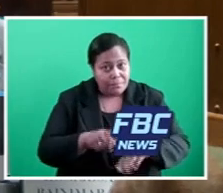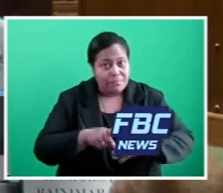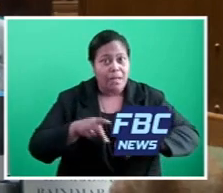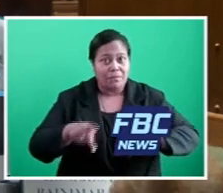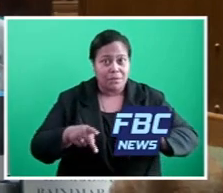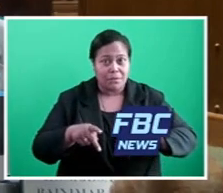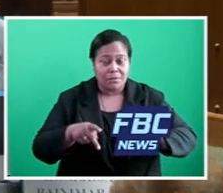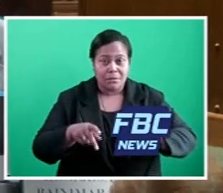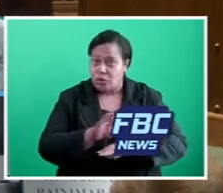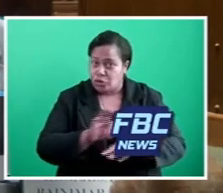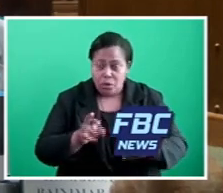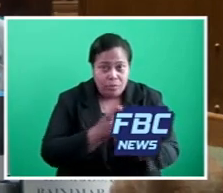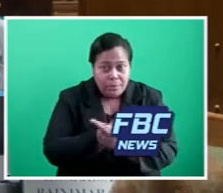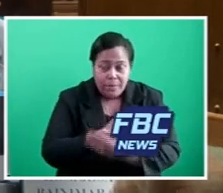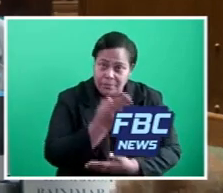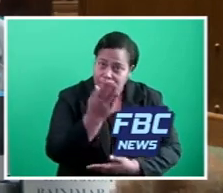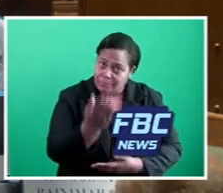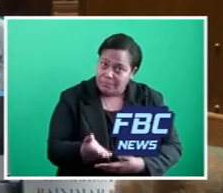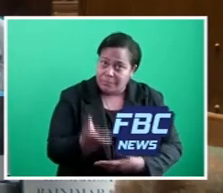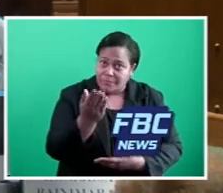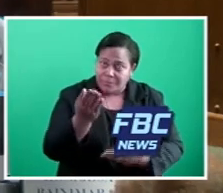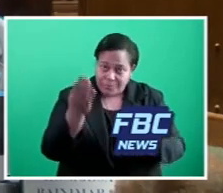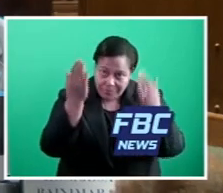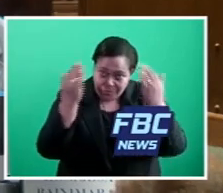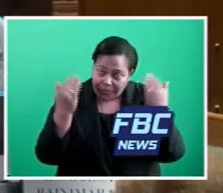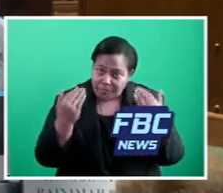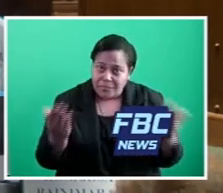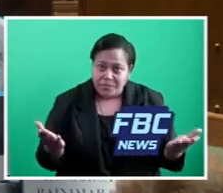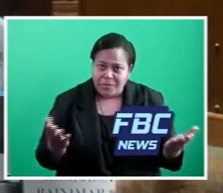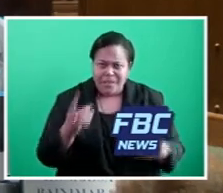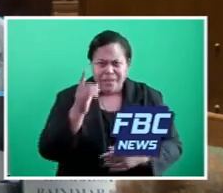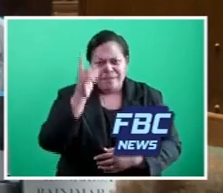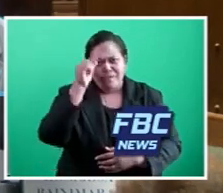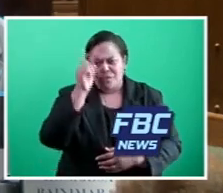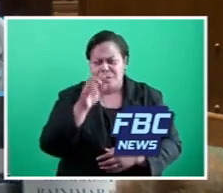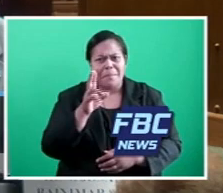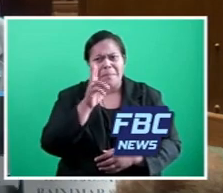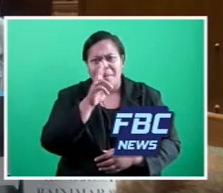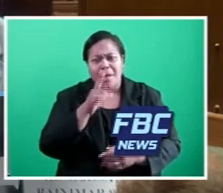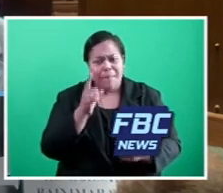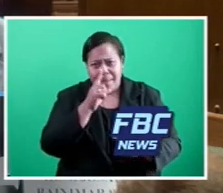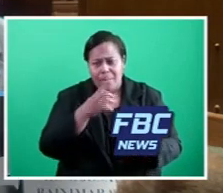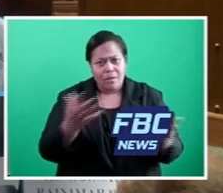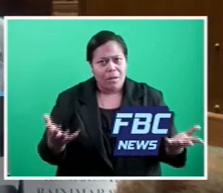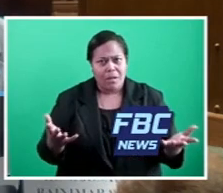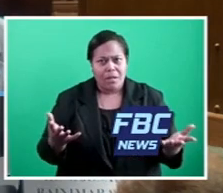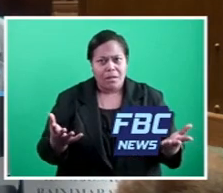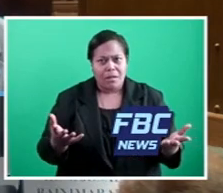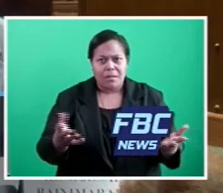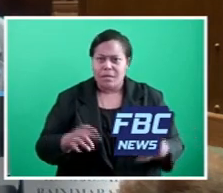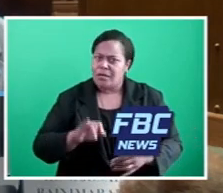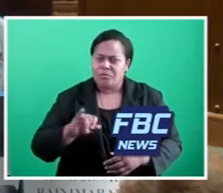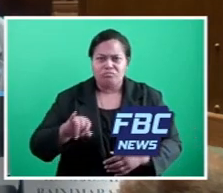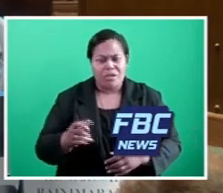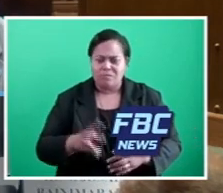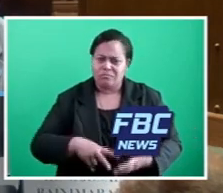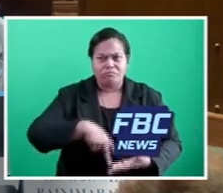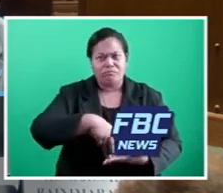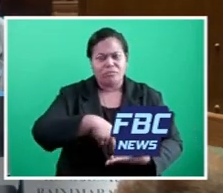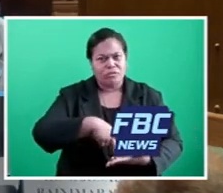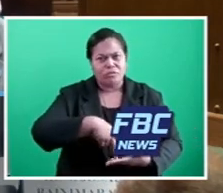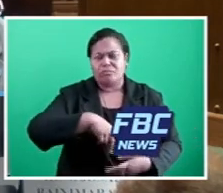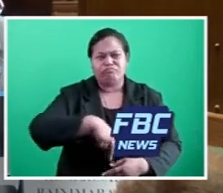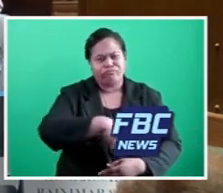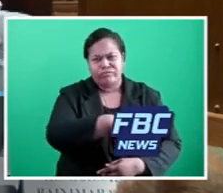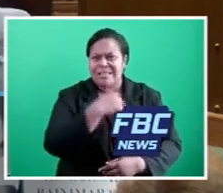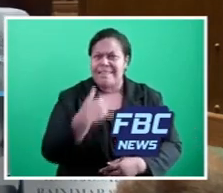to you and disrespect to the Fijian people and the very institution of Parliament by walking out at every drop of the hat. And it's very shameful, Mr.